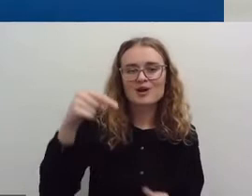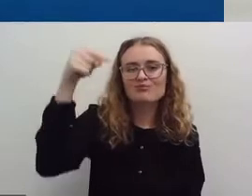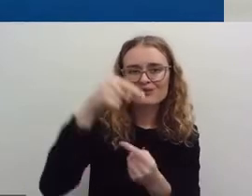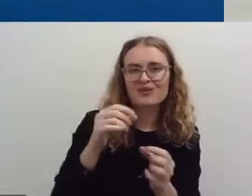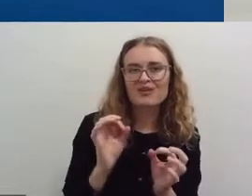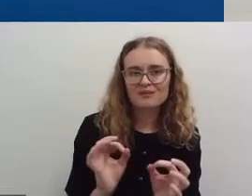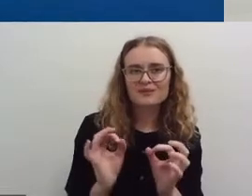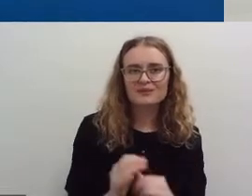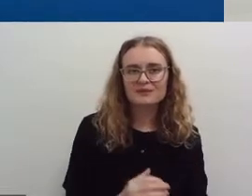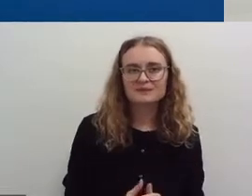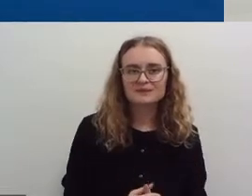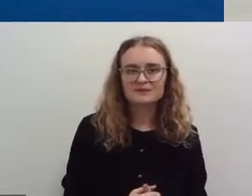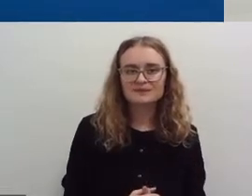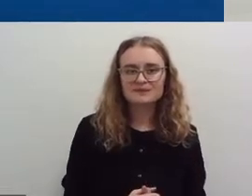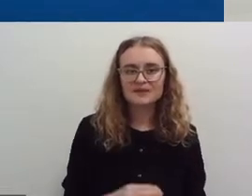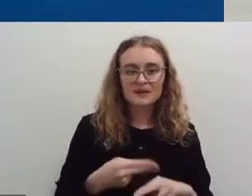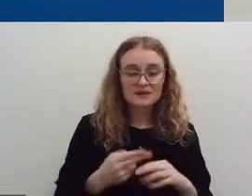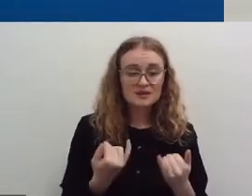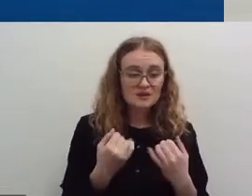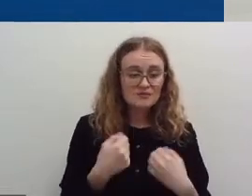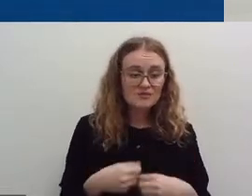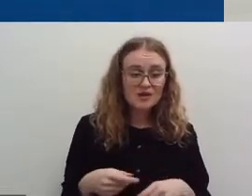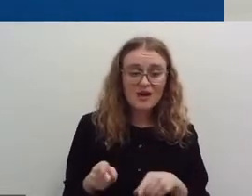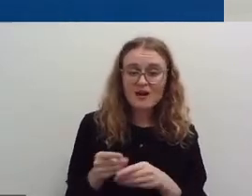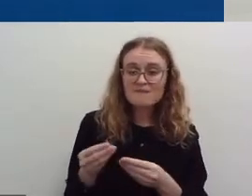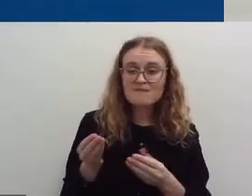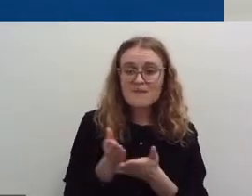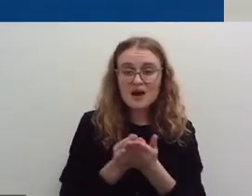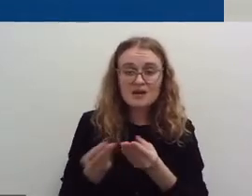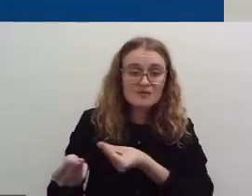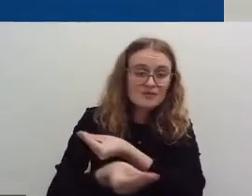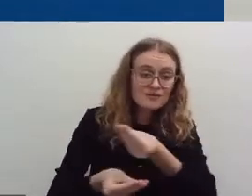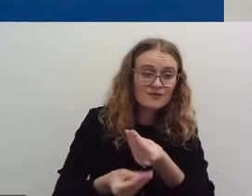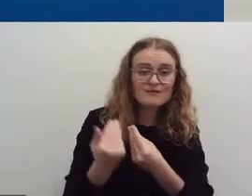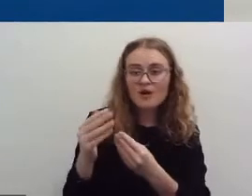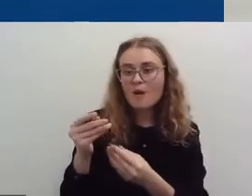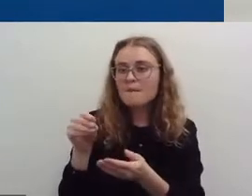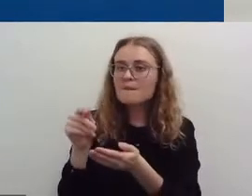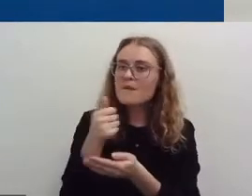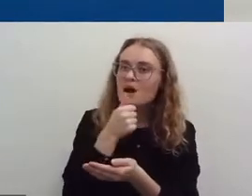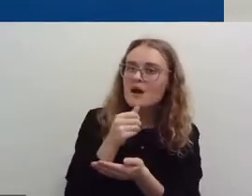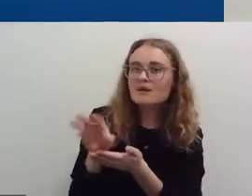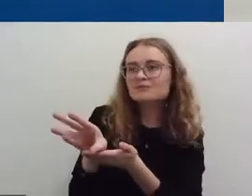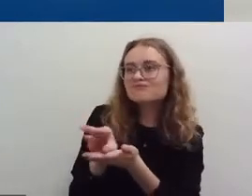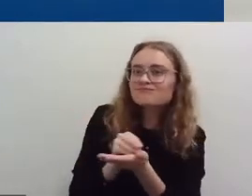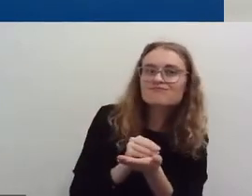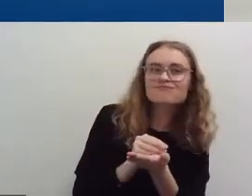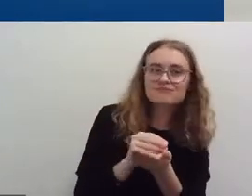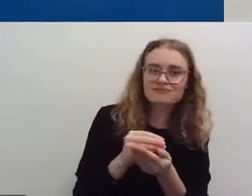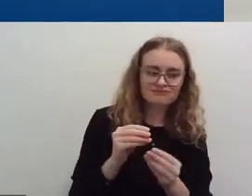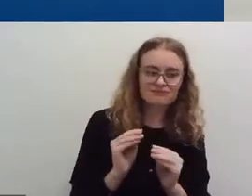successes and learn from them. Learn from successes, but also learn from what failed.